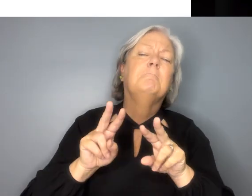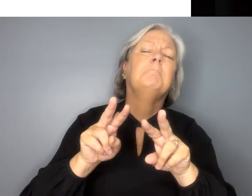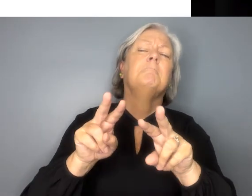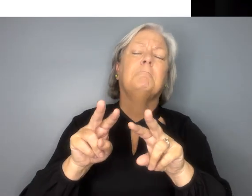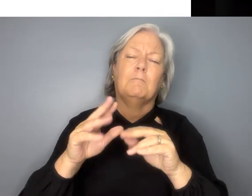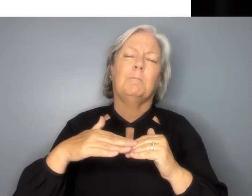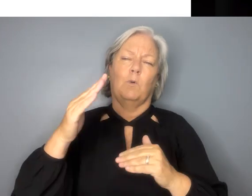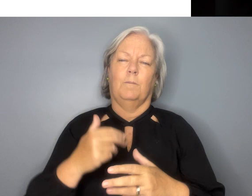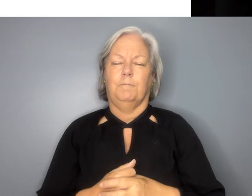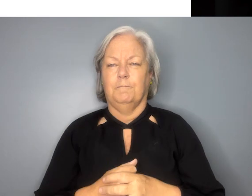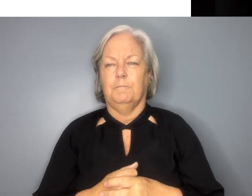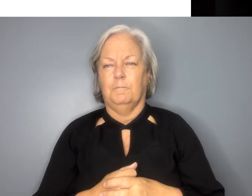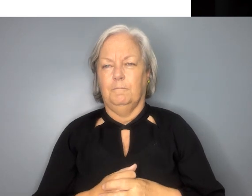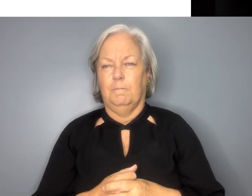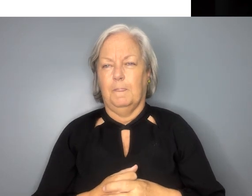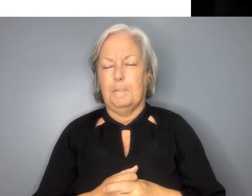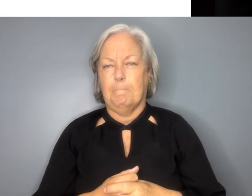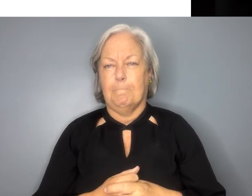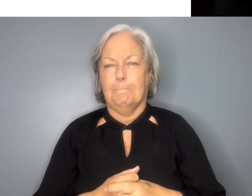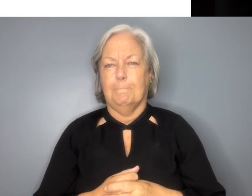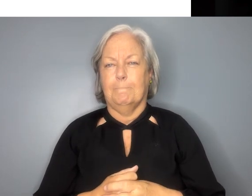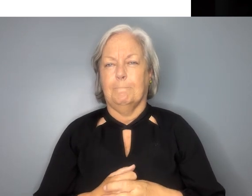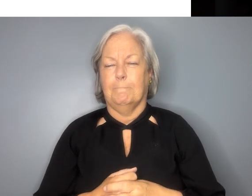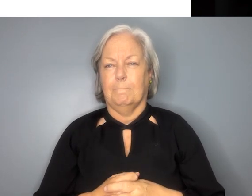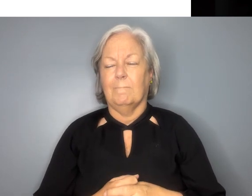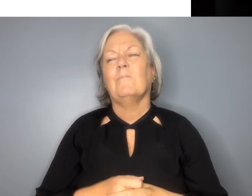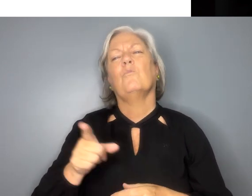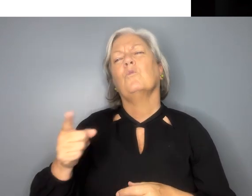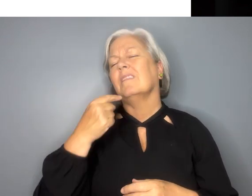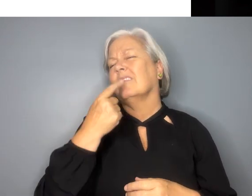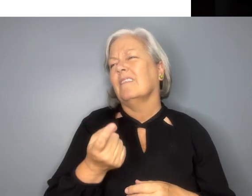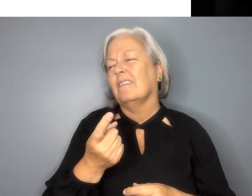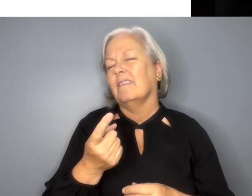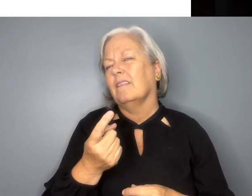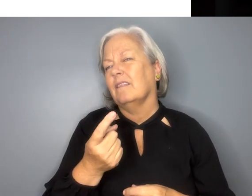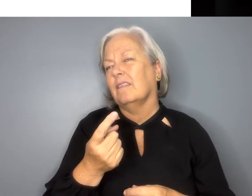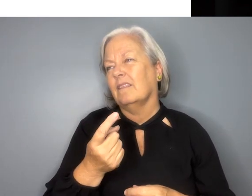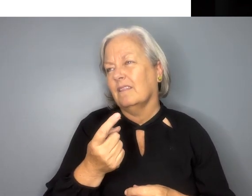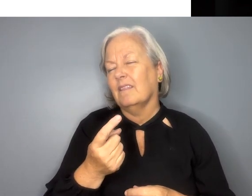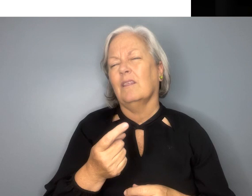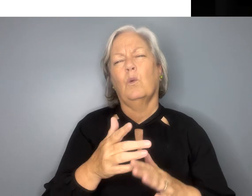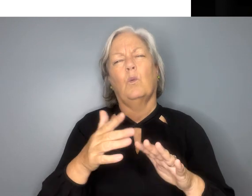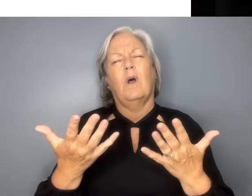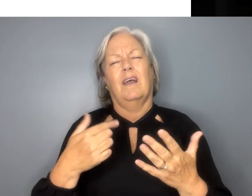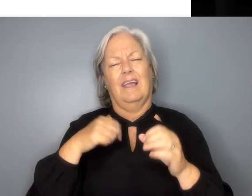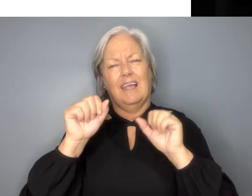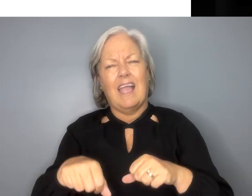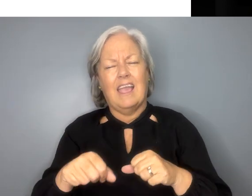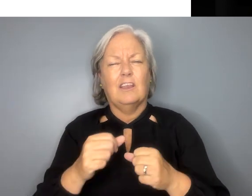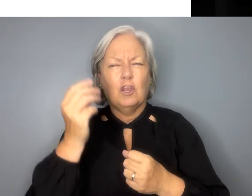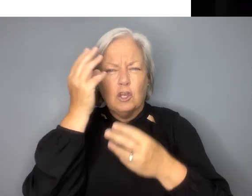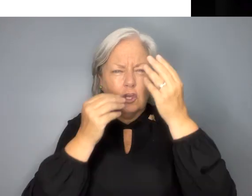more. So, Mo, just on that idea of what can be learnt from, or can be